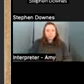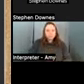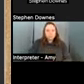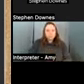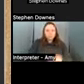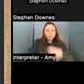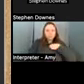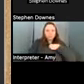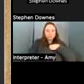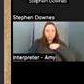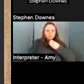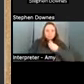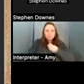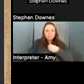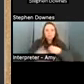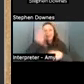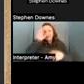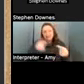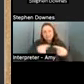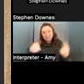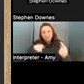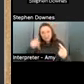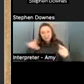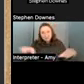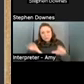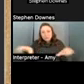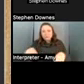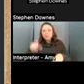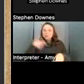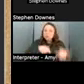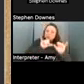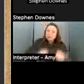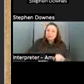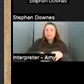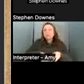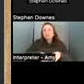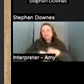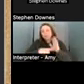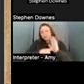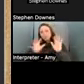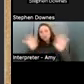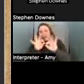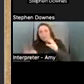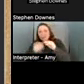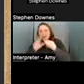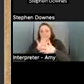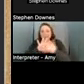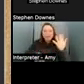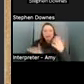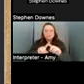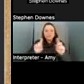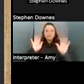exactly the opposite of what i'm supposed to be doing i should have metrics and be able to show value add but uh